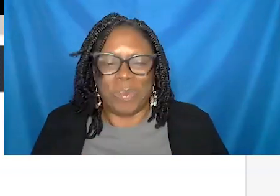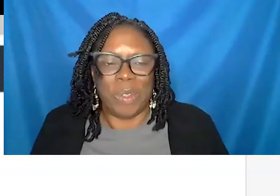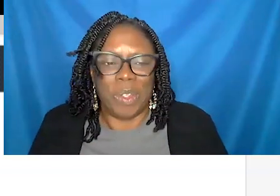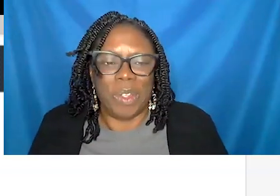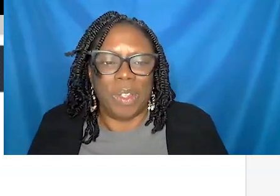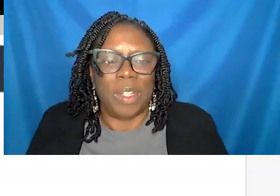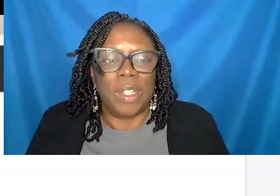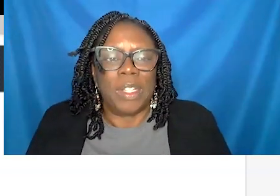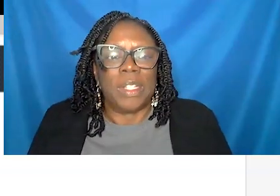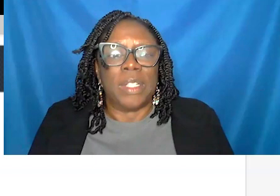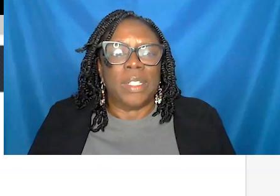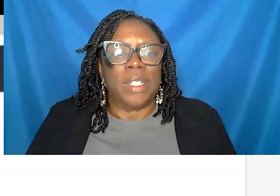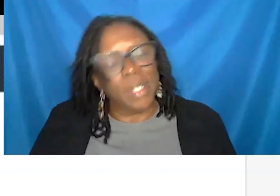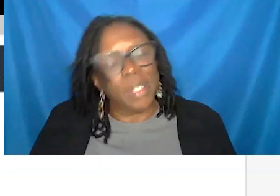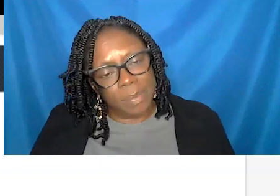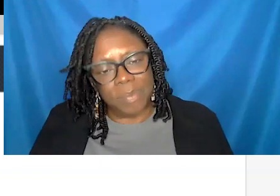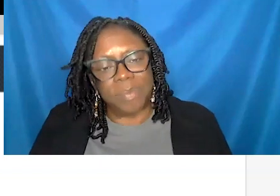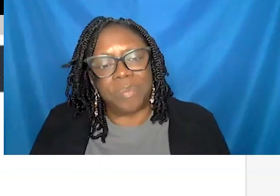Given a